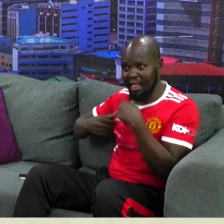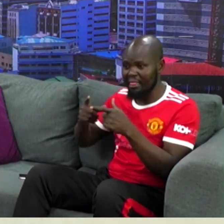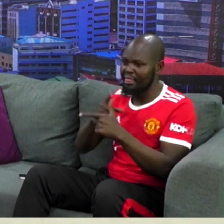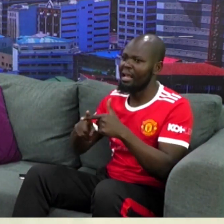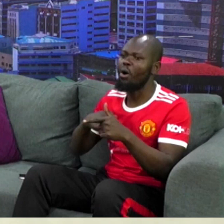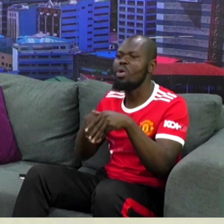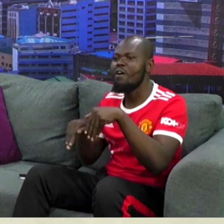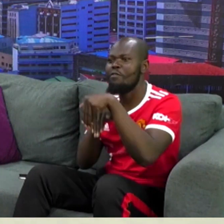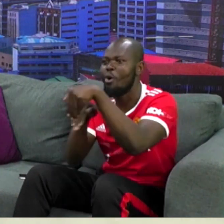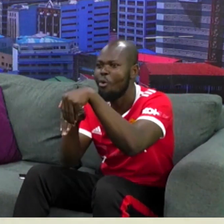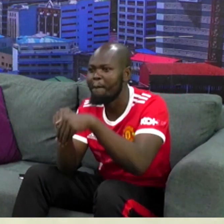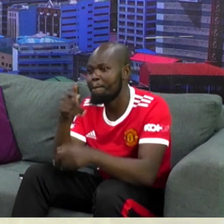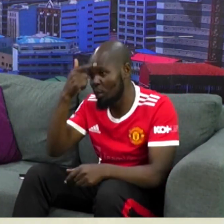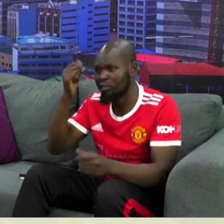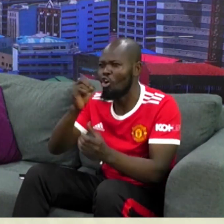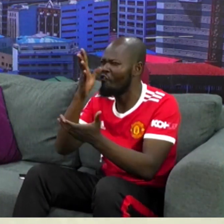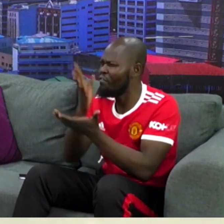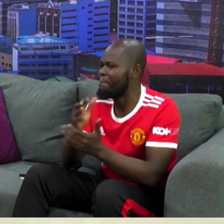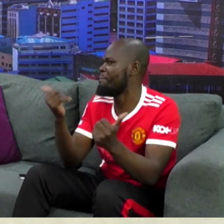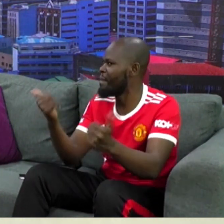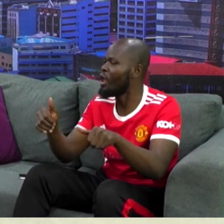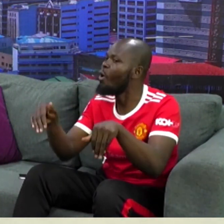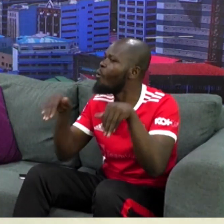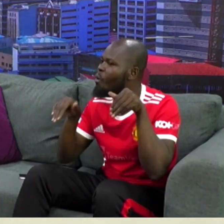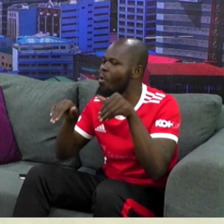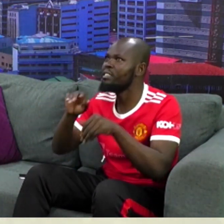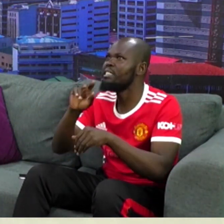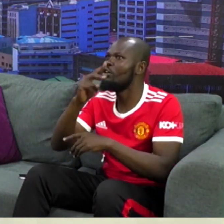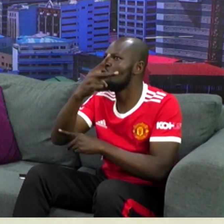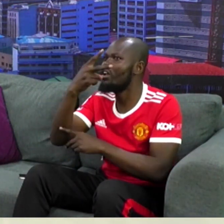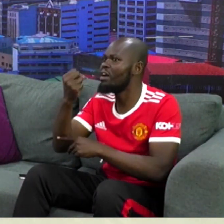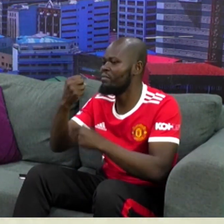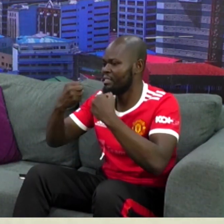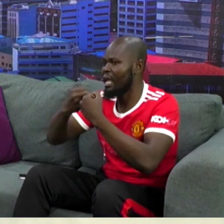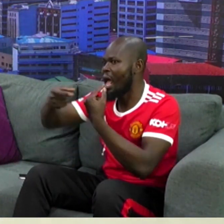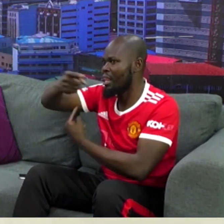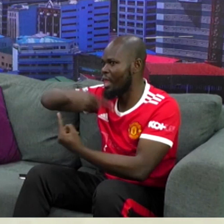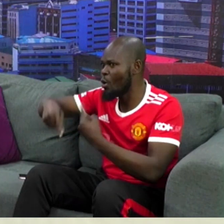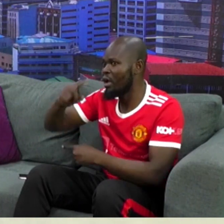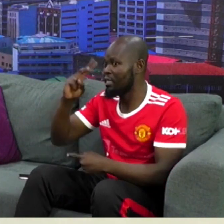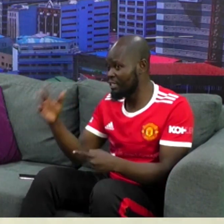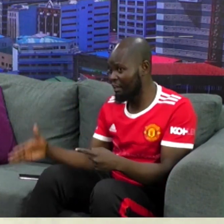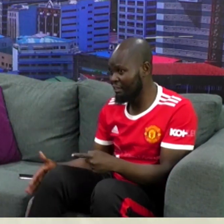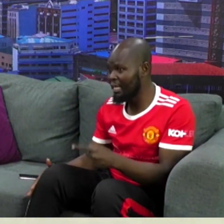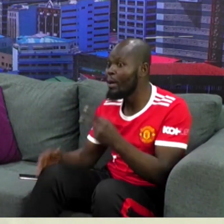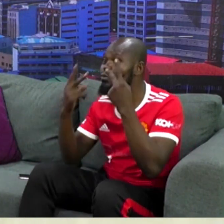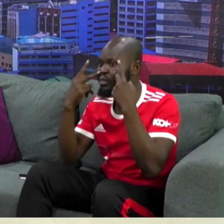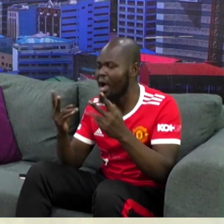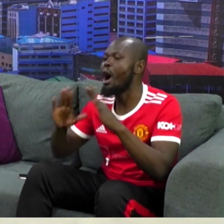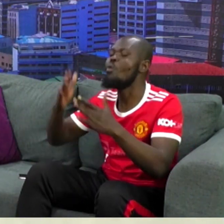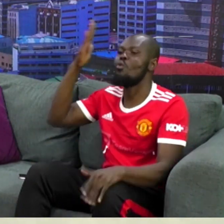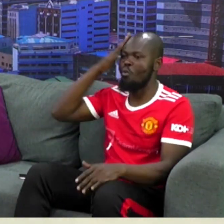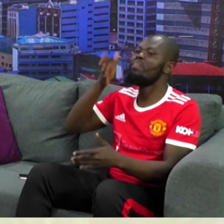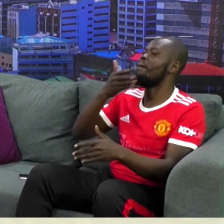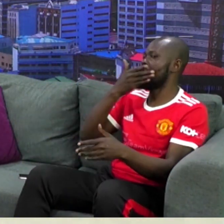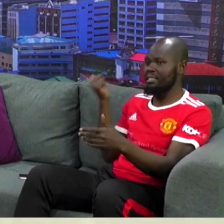But if Moranga Seal and Gor Mahia, Moranga Seal will be following Gor Mahia, right, but for the second